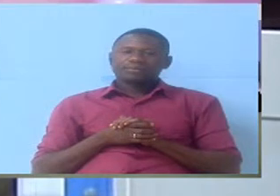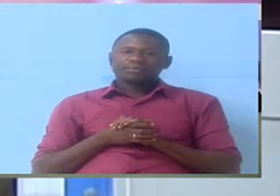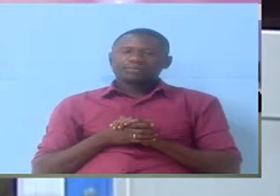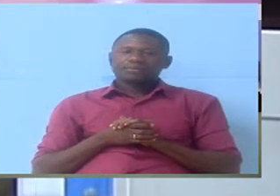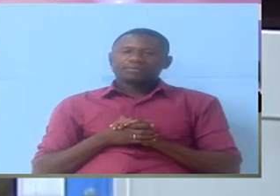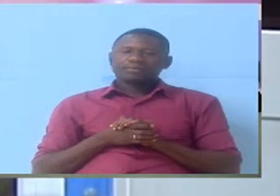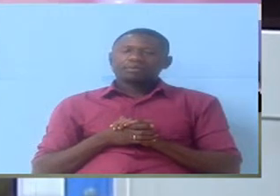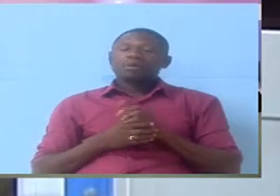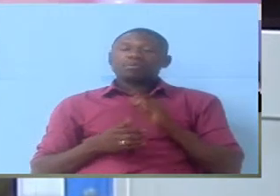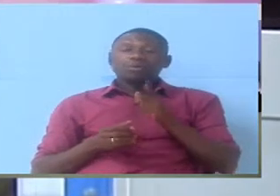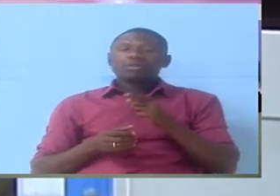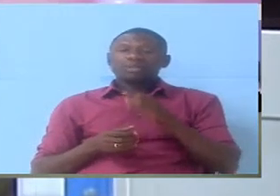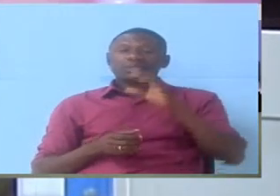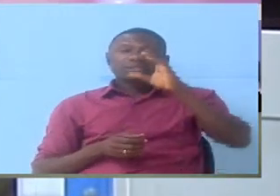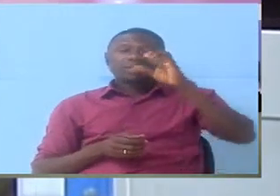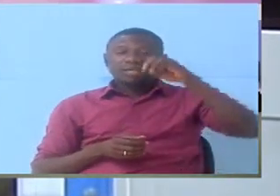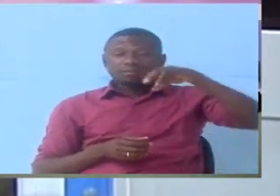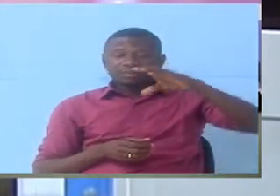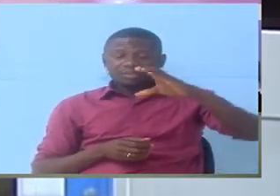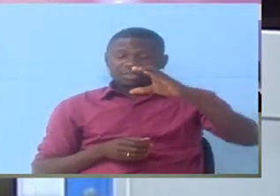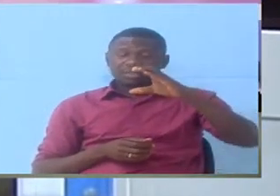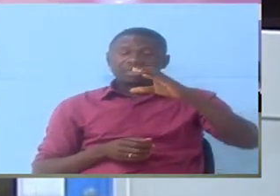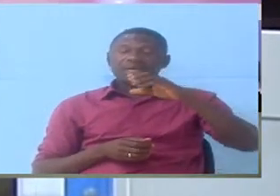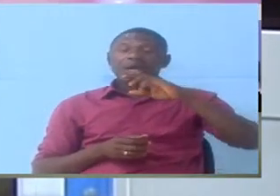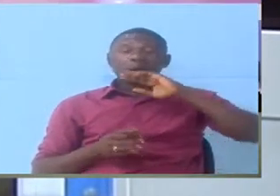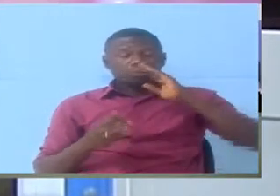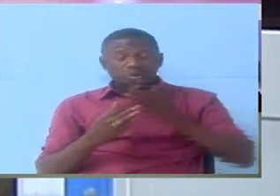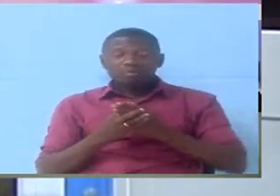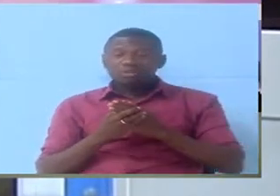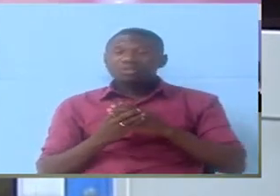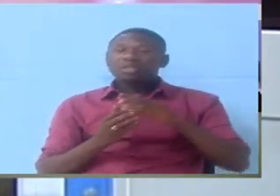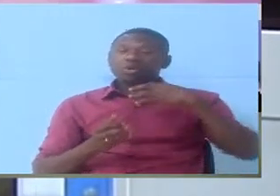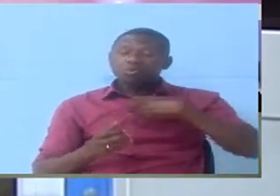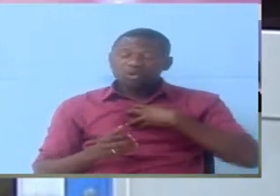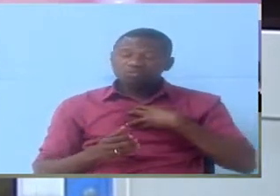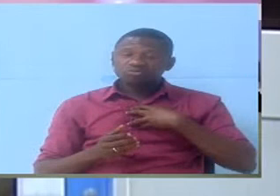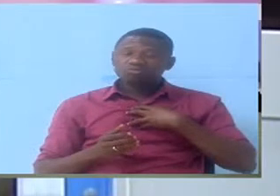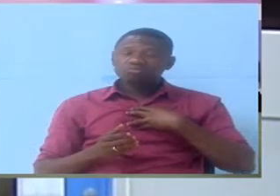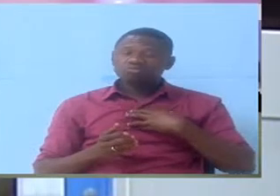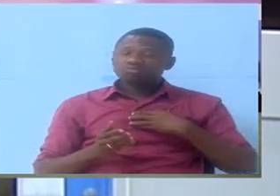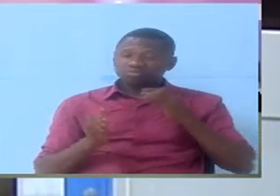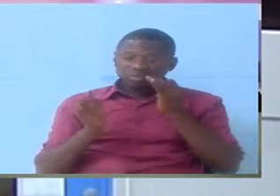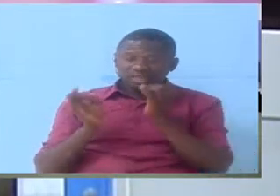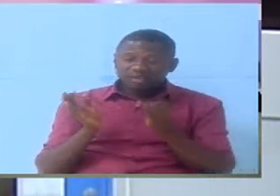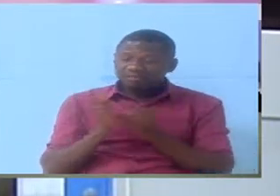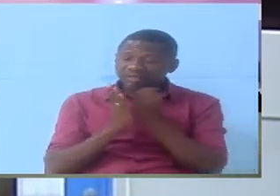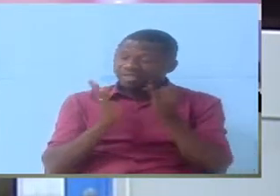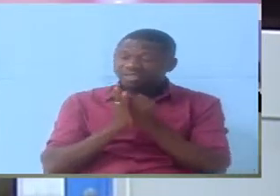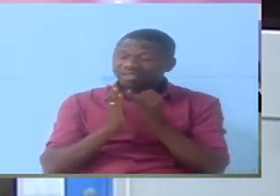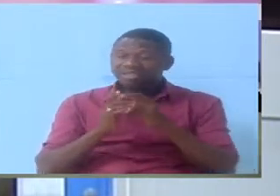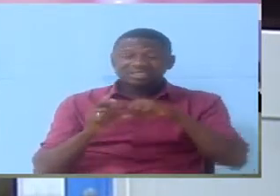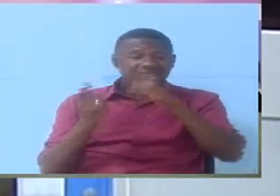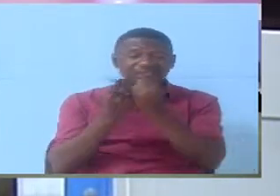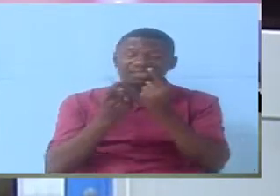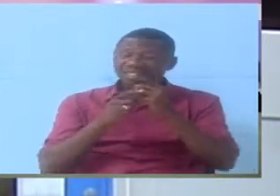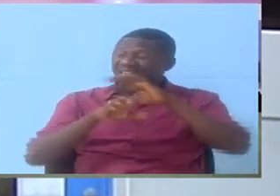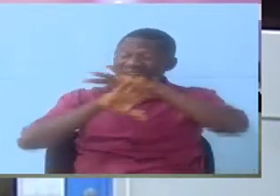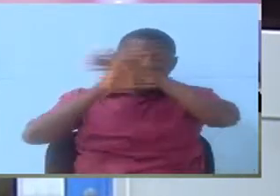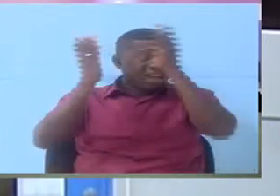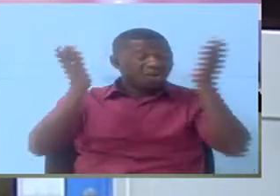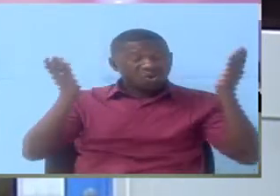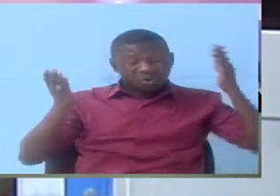bantala but he promised to investigate this thing to the latter la hido tale de kabe nyin ko kisikisi le hanfu a bandulato and anybody